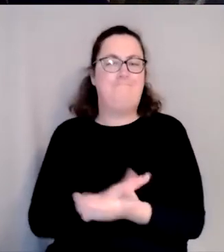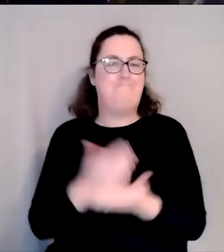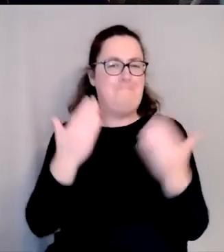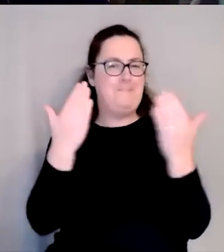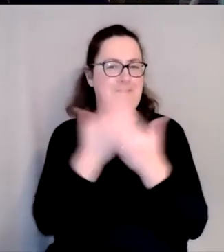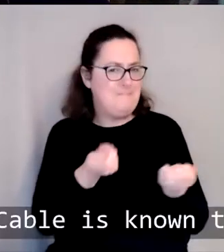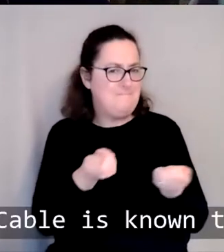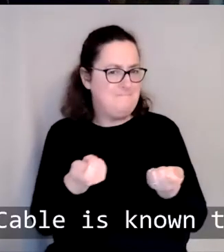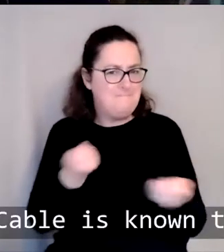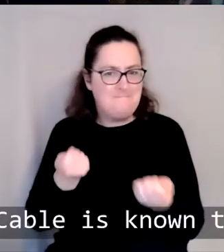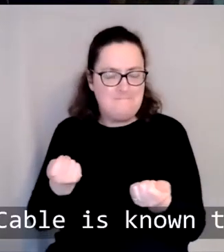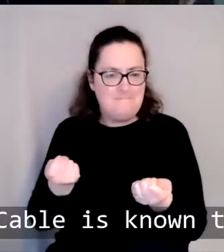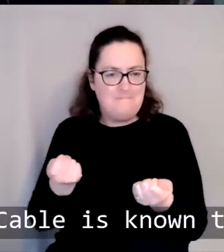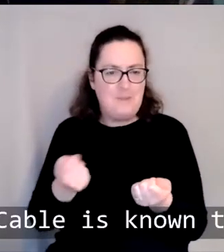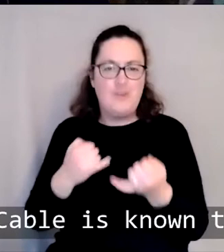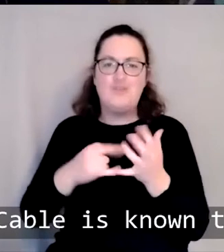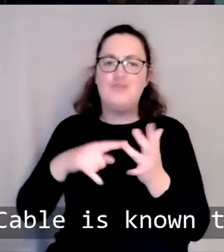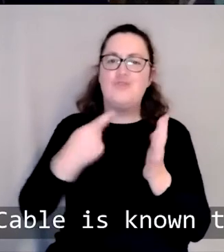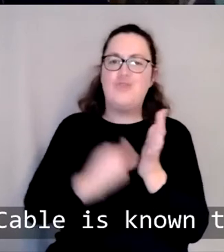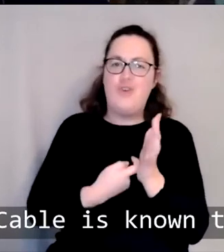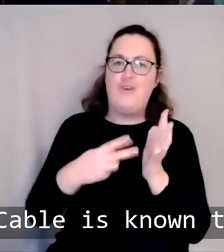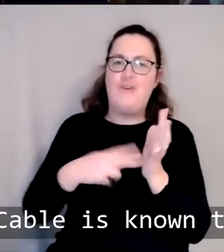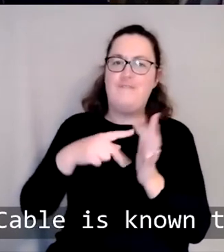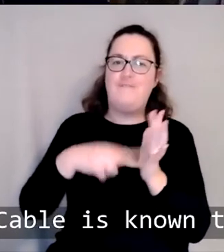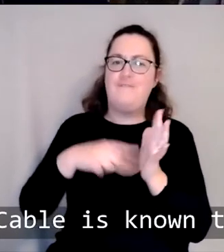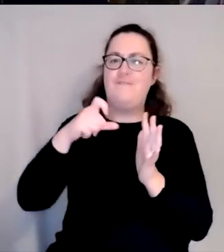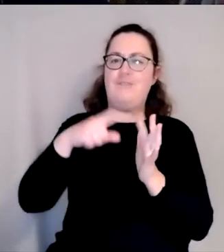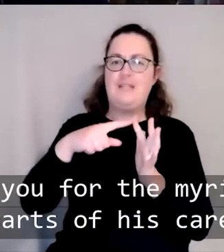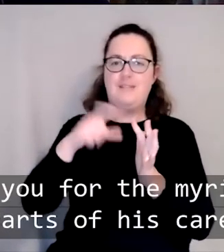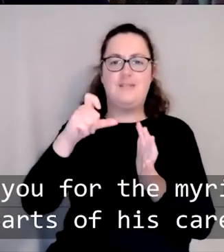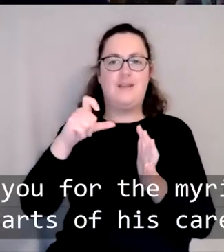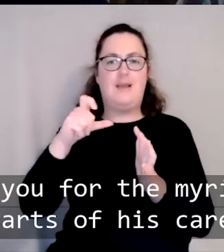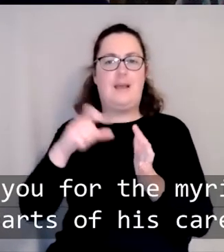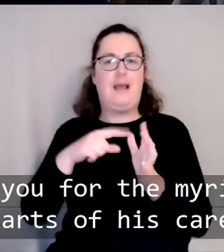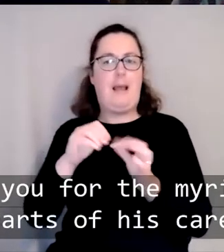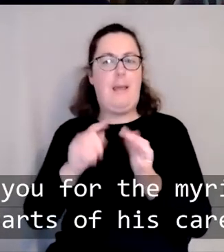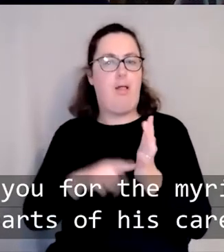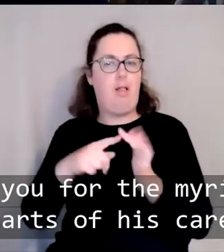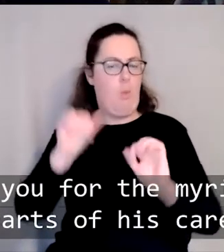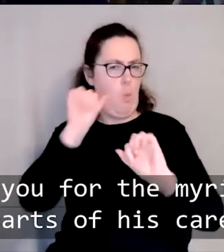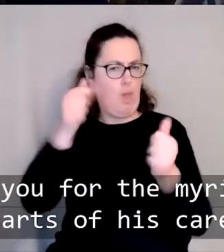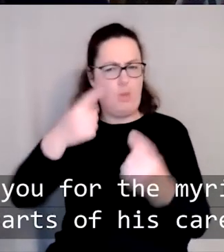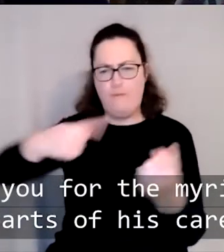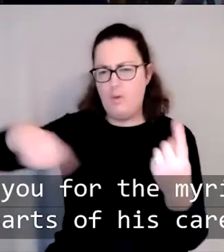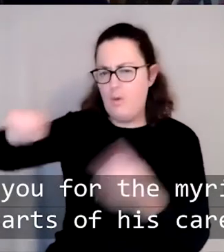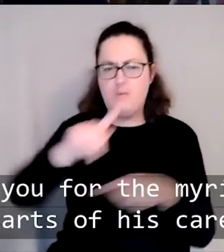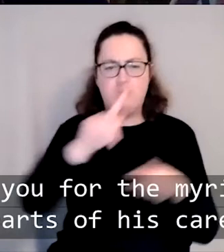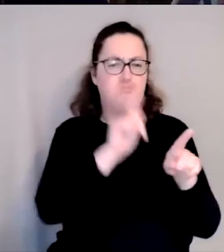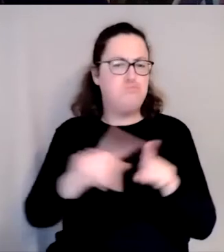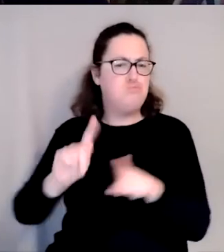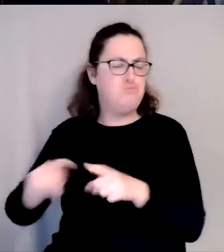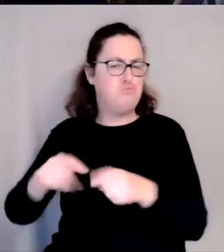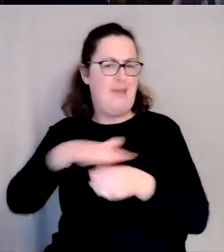evening. Sir Vince Cable is known to so many of you for the myriad of parts of his